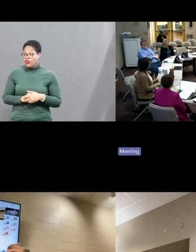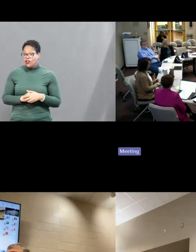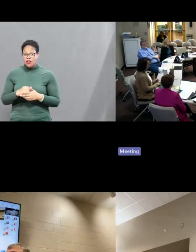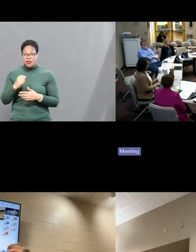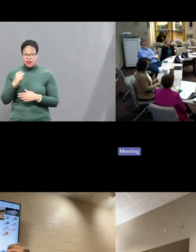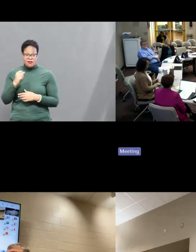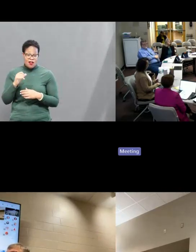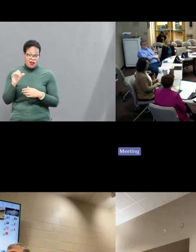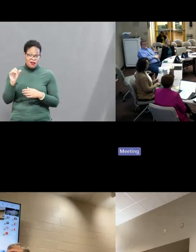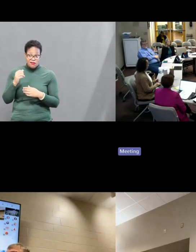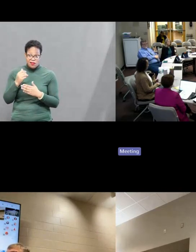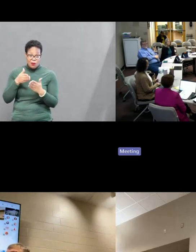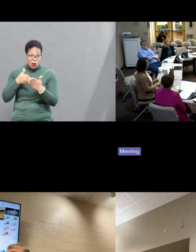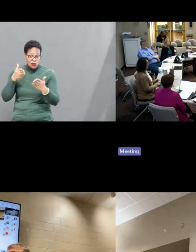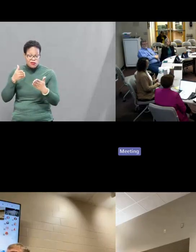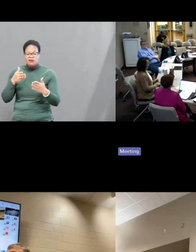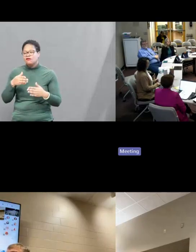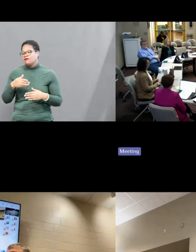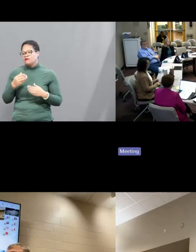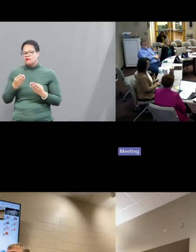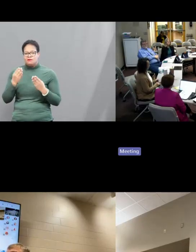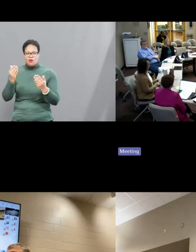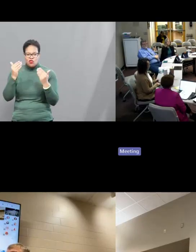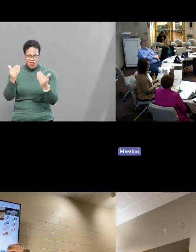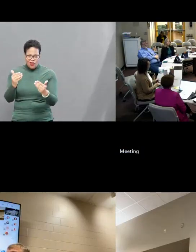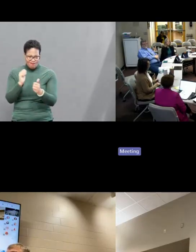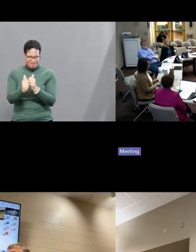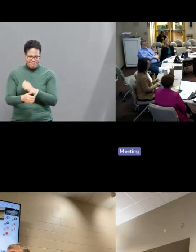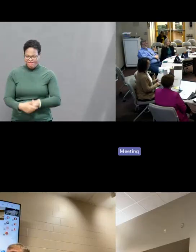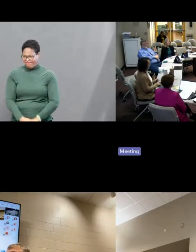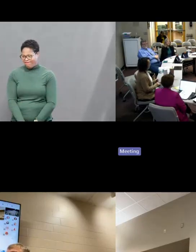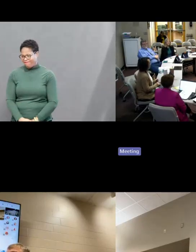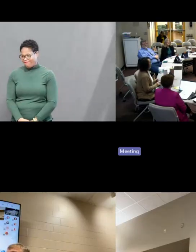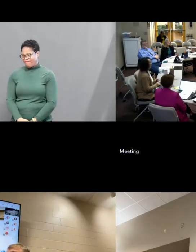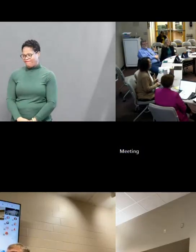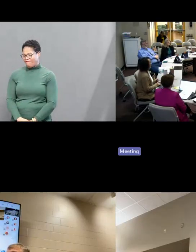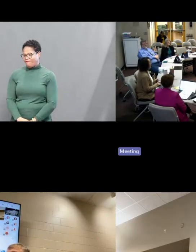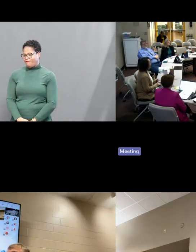All opposed, same sign. Motion carried. Thank you.